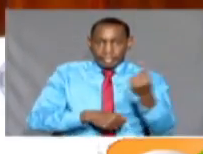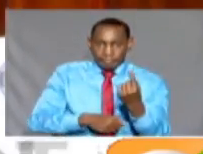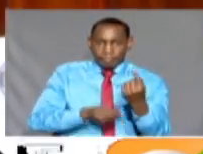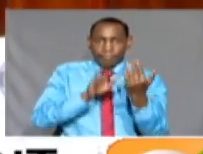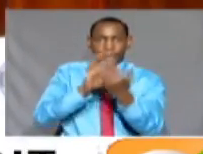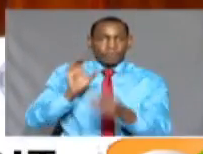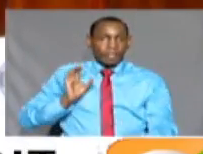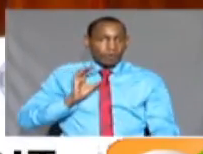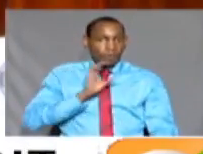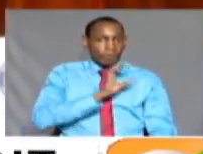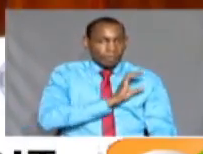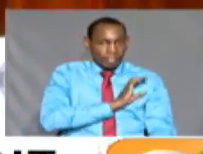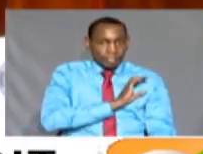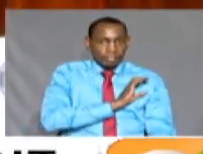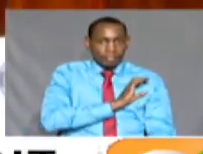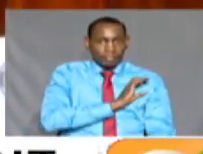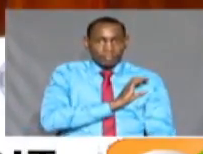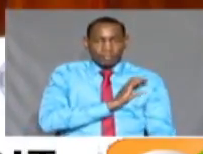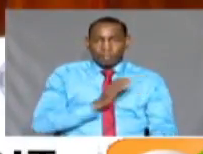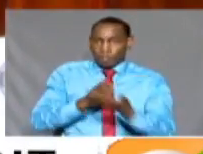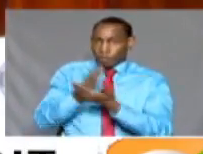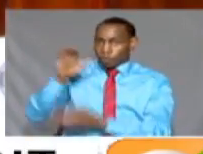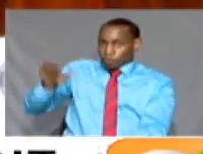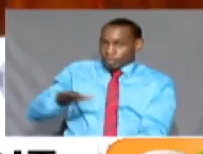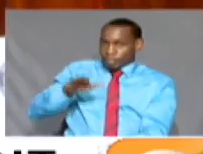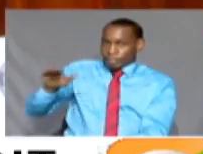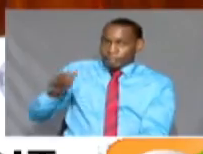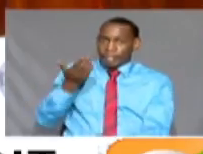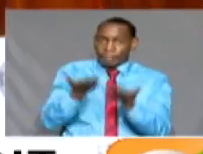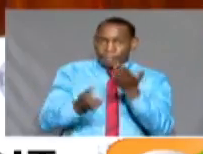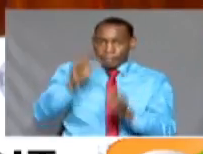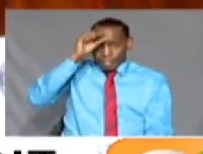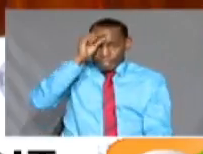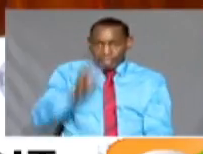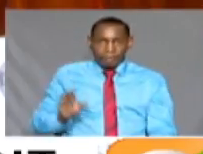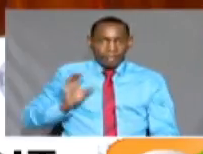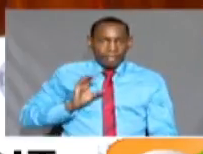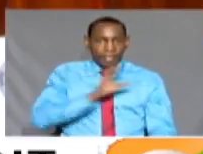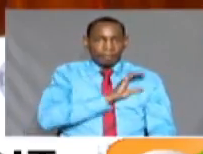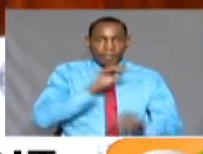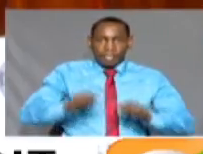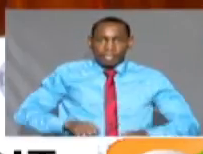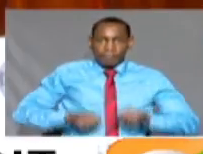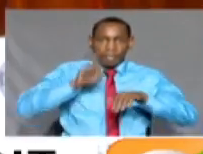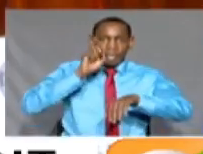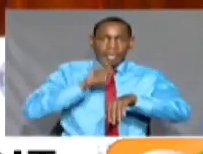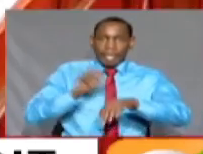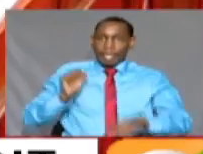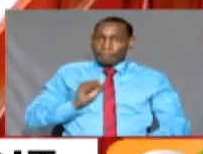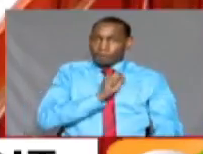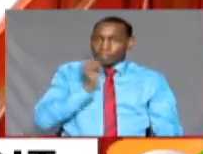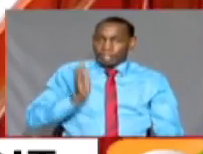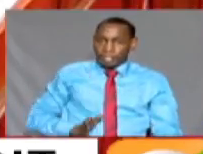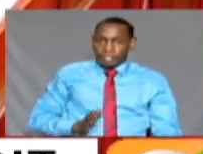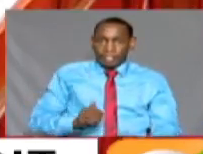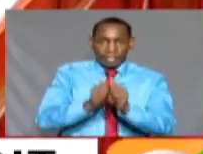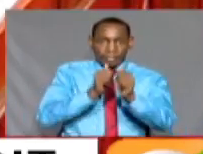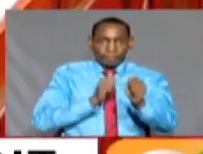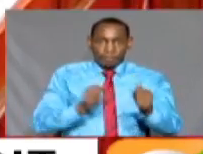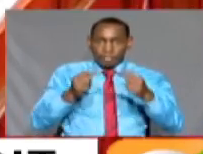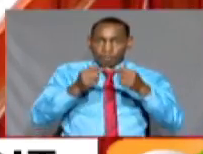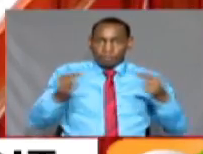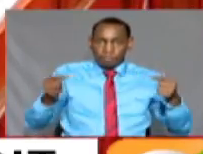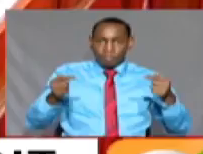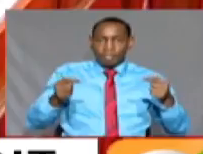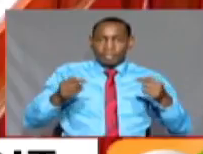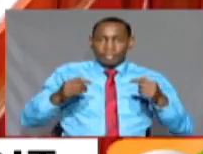committee by the assembly or the governor. The committee chairman, Embu Senator Njeru Ndwiga, dismissing the objection